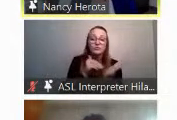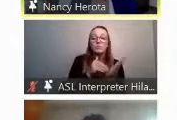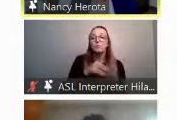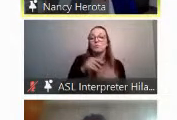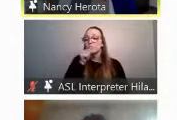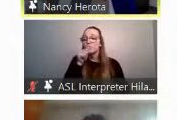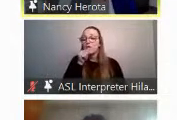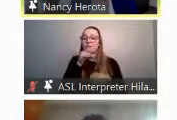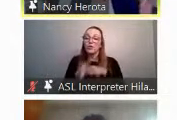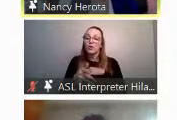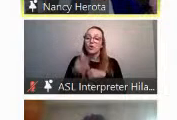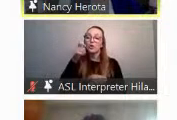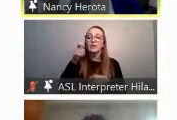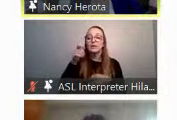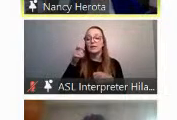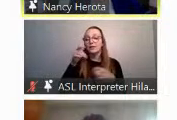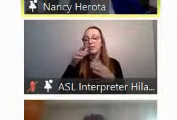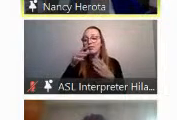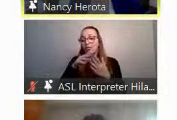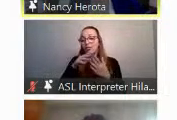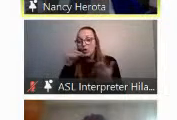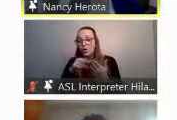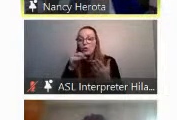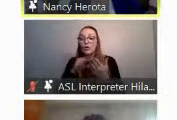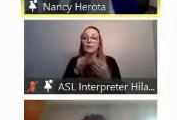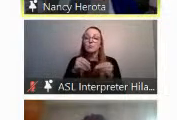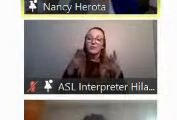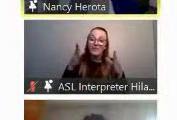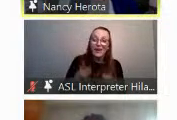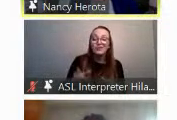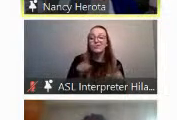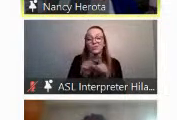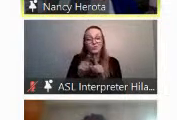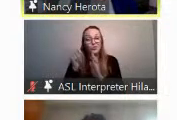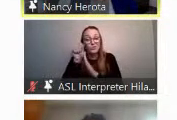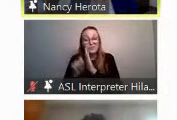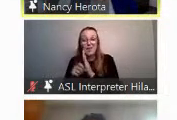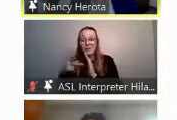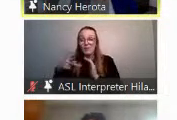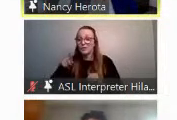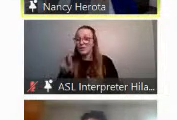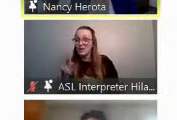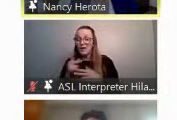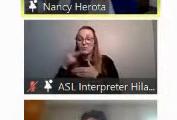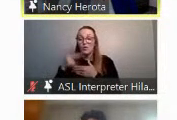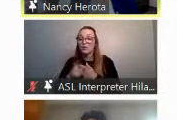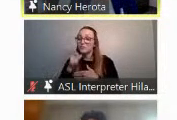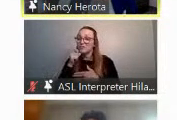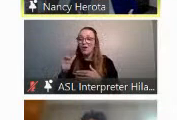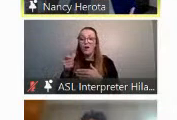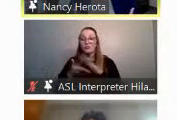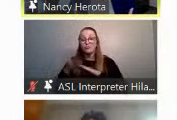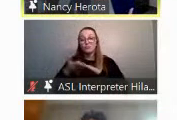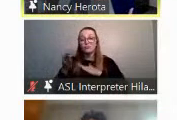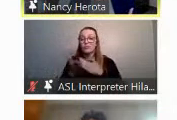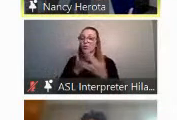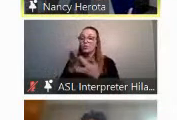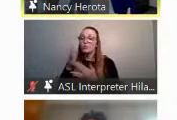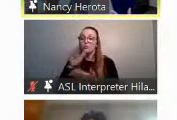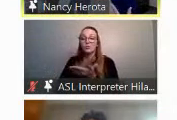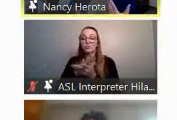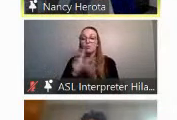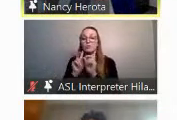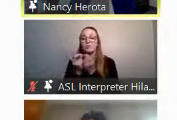center providers, even state preschool programs that may not be operated by school districts. So it's a question for